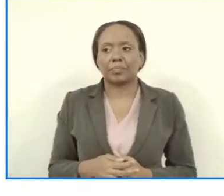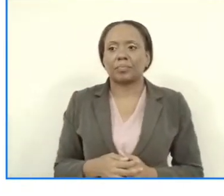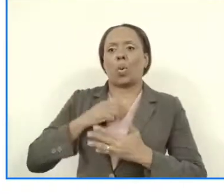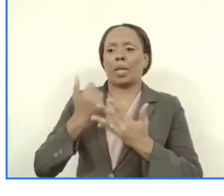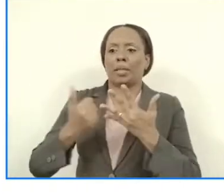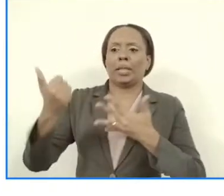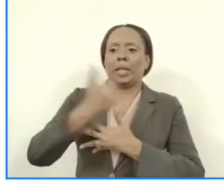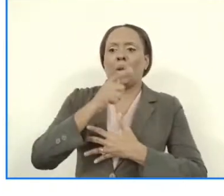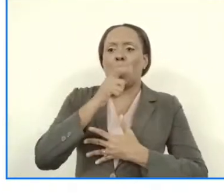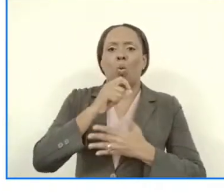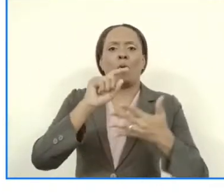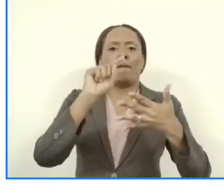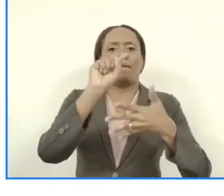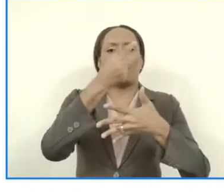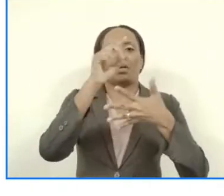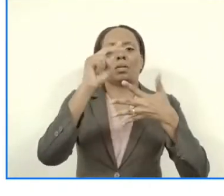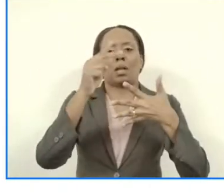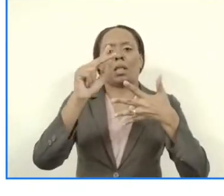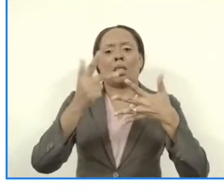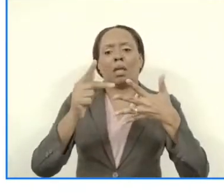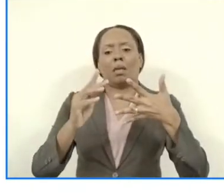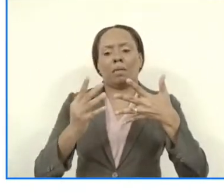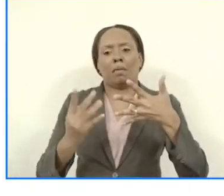So customers, yeah.